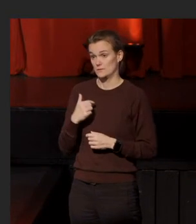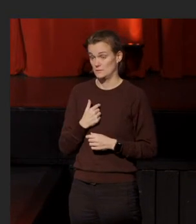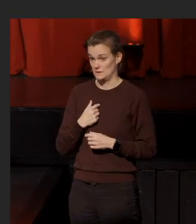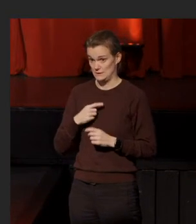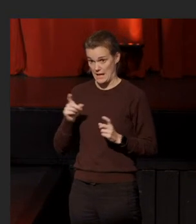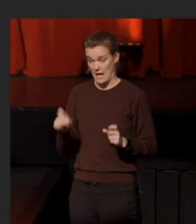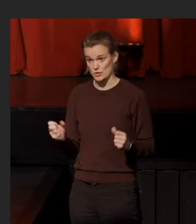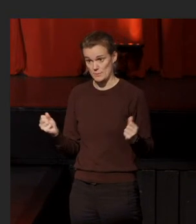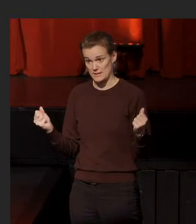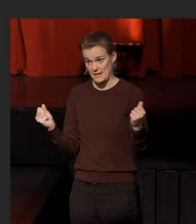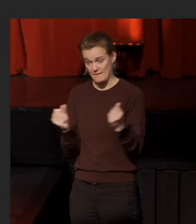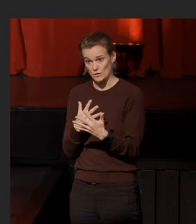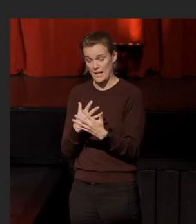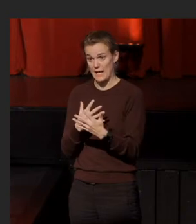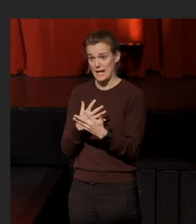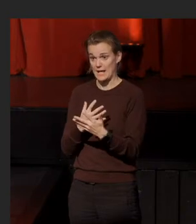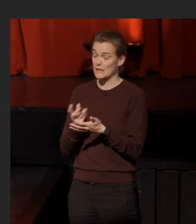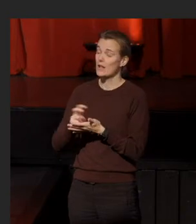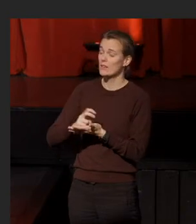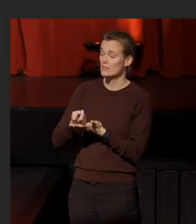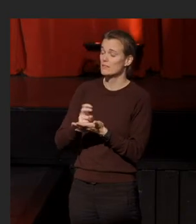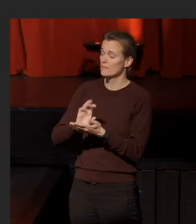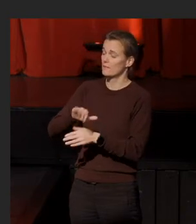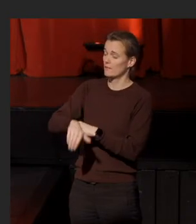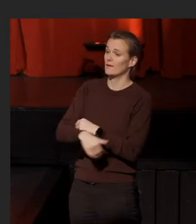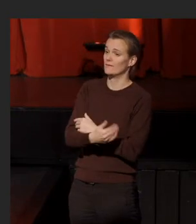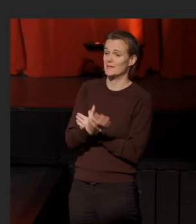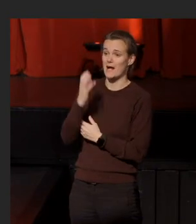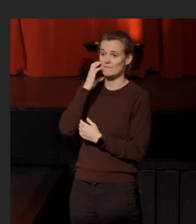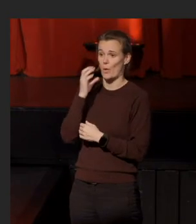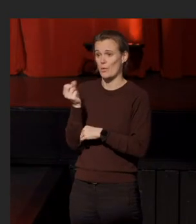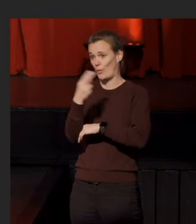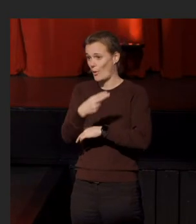worrying about all of this and throw out our devices?